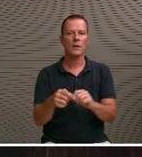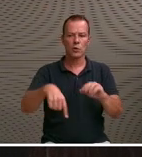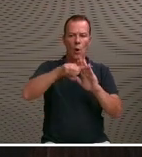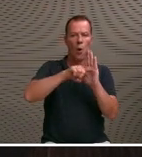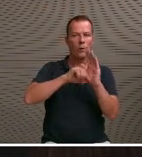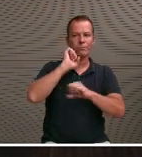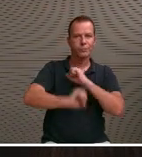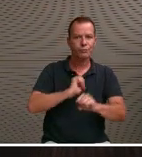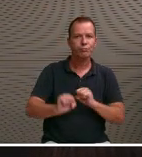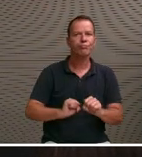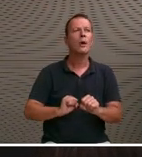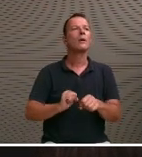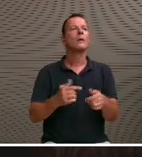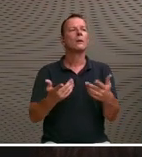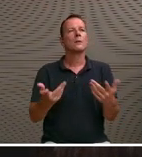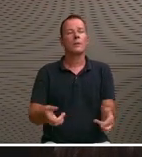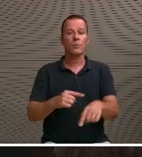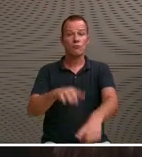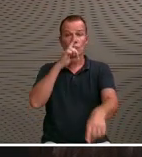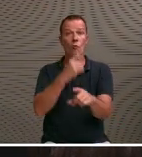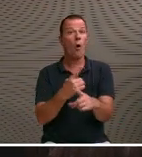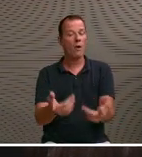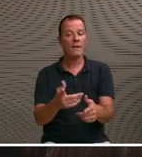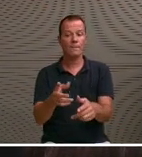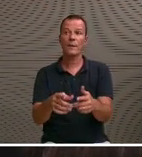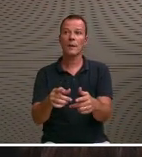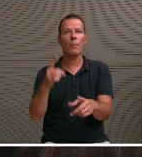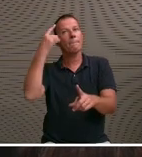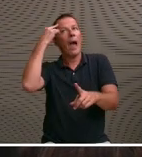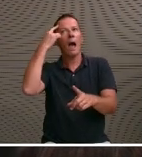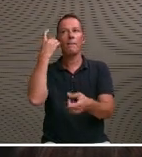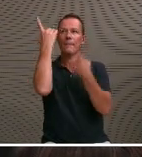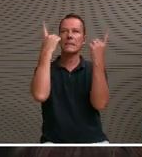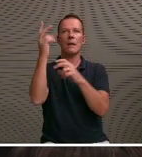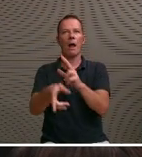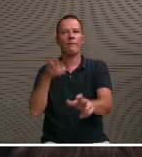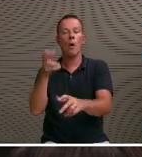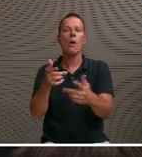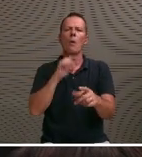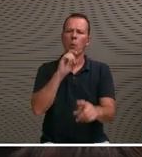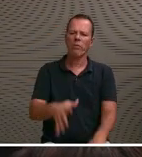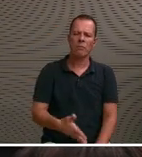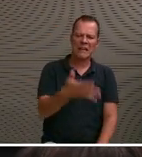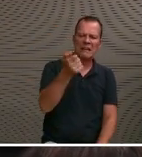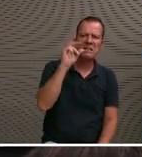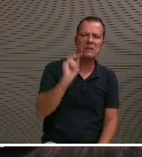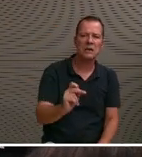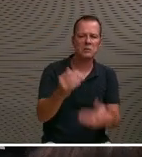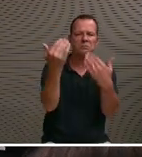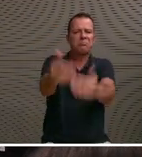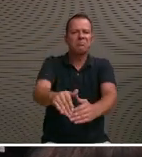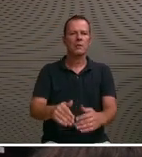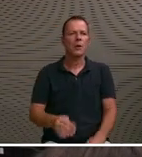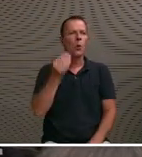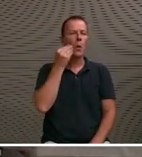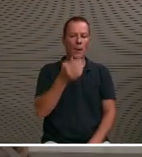of scale and at the same time speed, thinking about what would take 15 years to deliver, working out how to do it in 5, using that